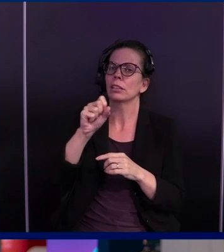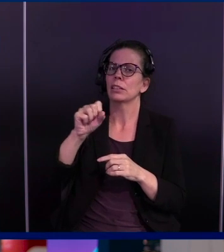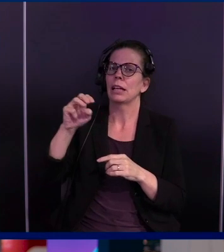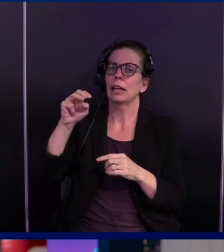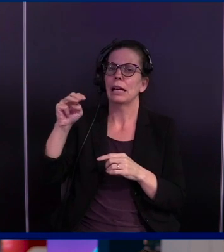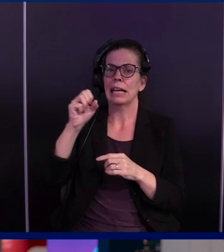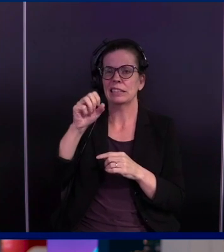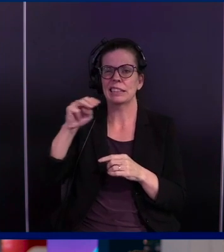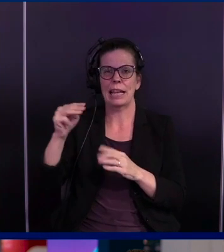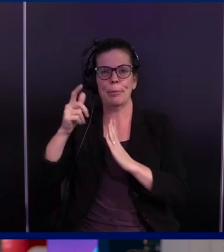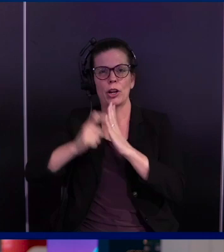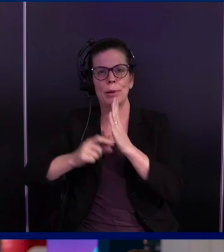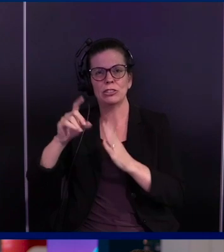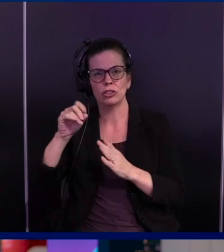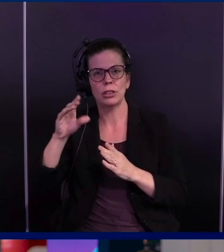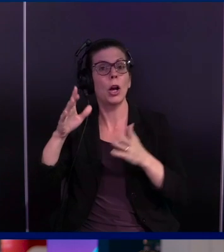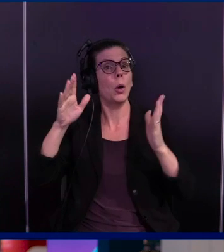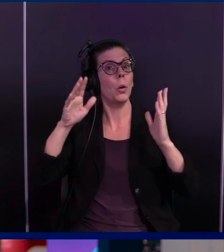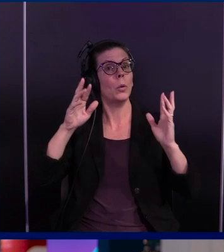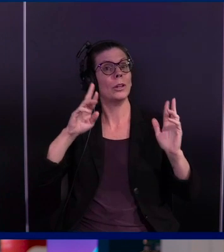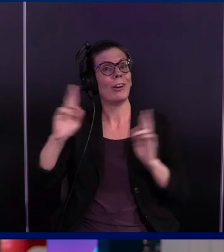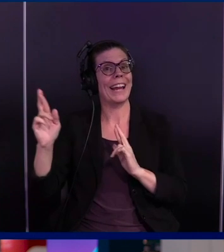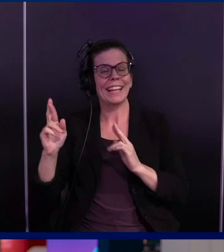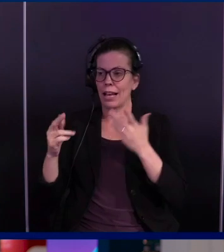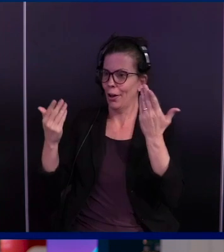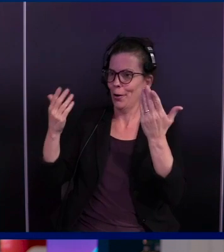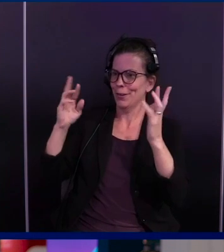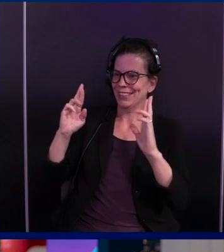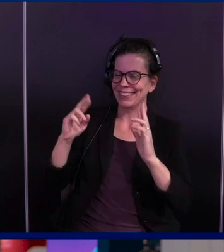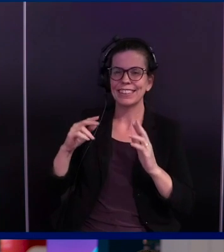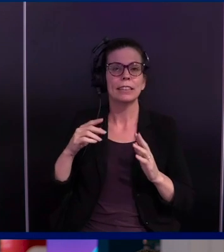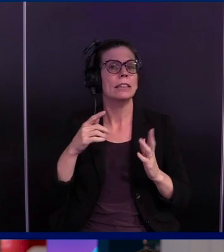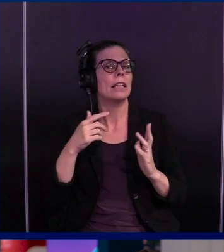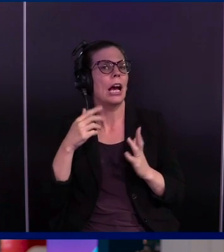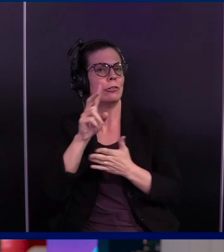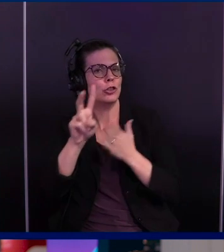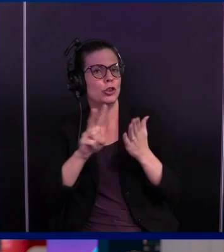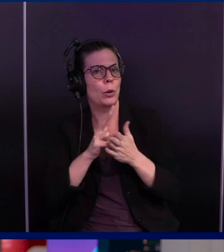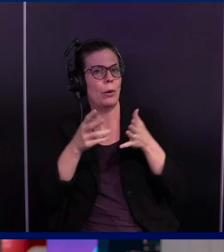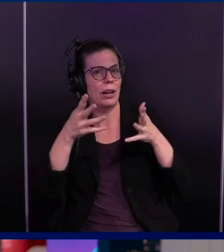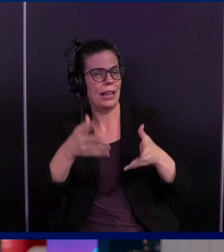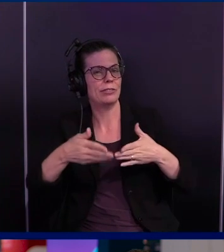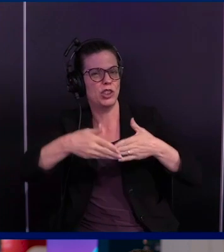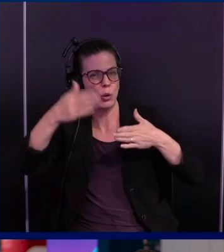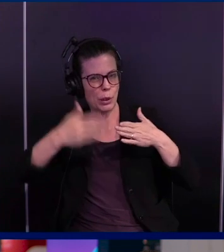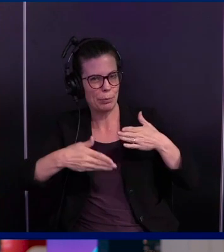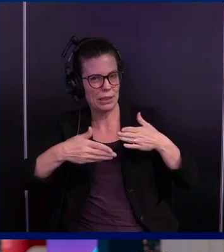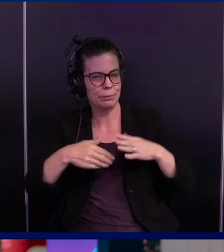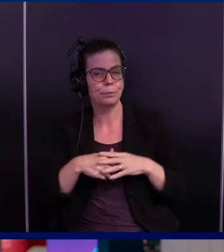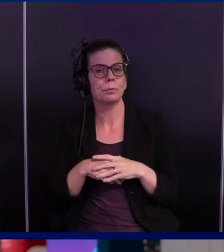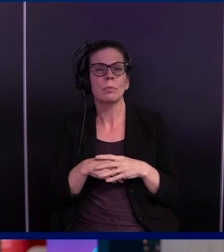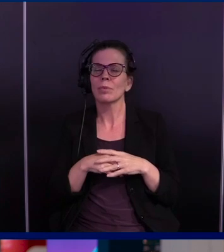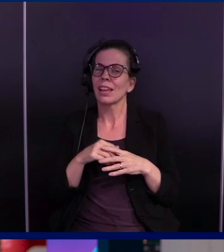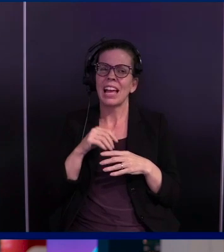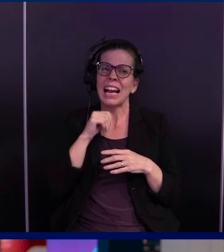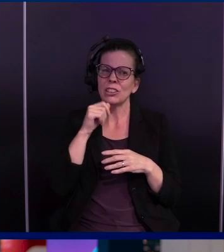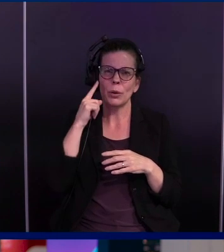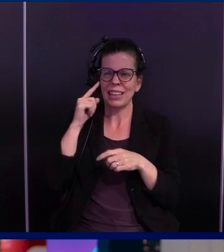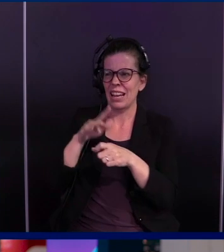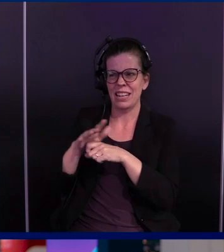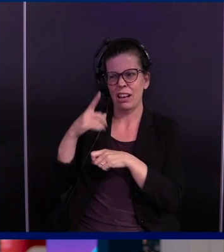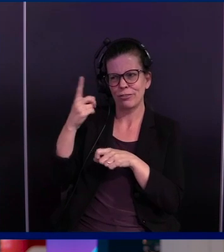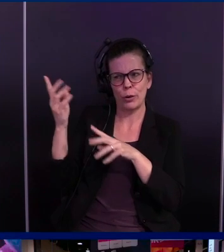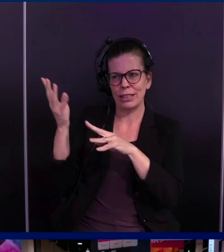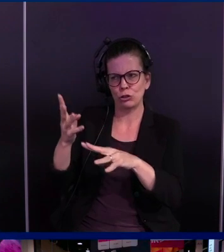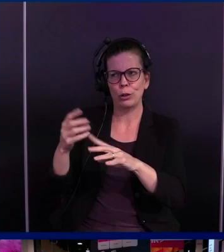Oh, now it's ready. Hey. And I have 2 hours left to complete it. I don't think that's long enough for the